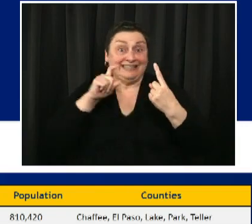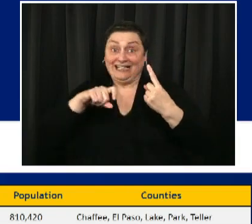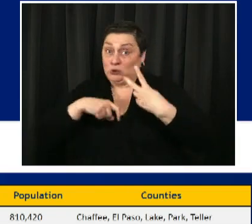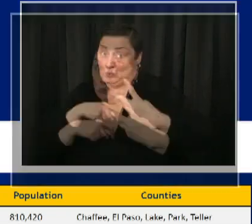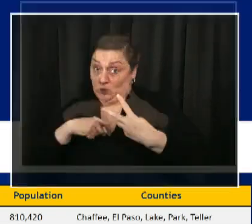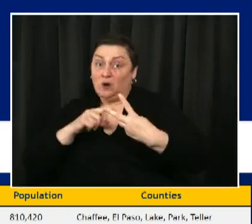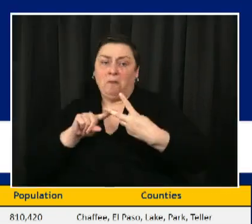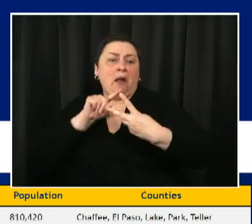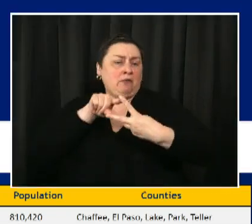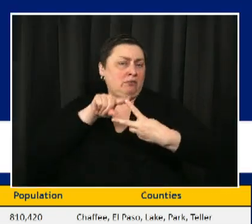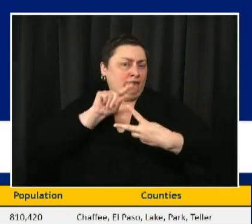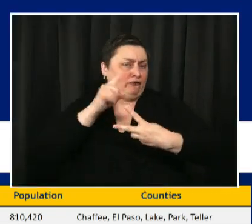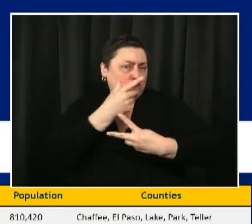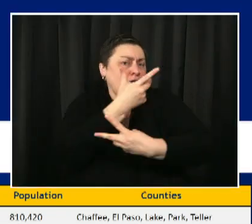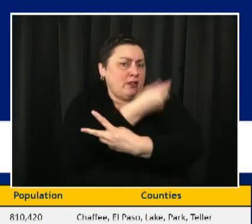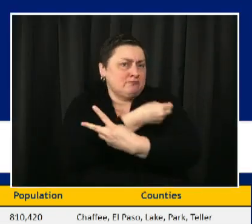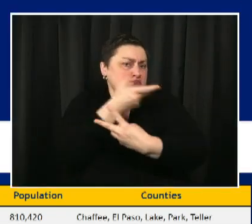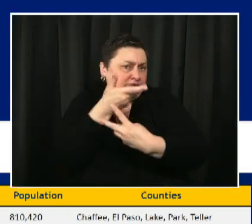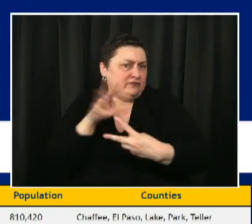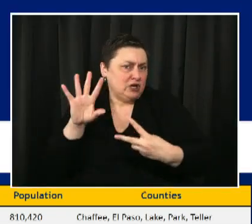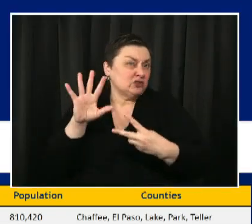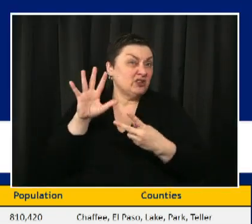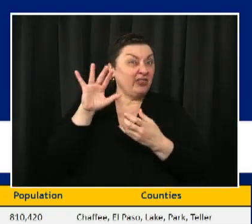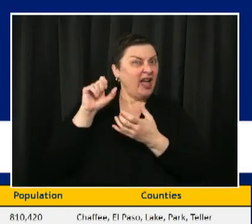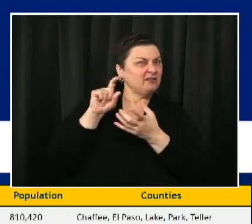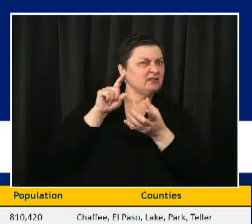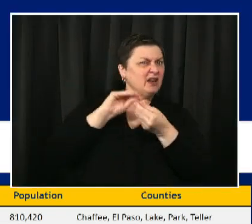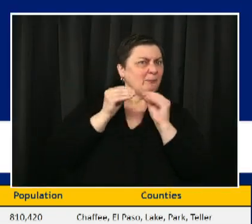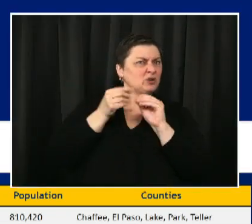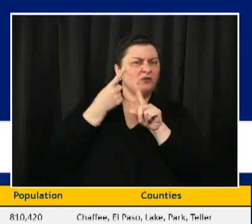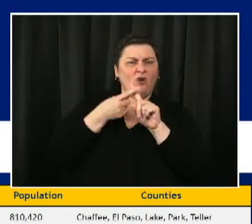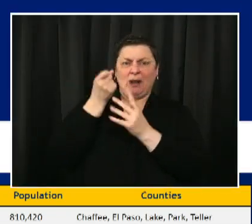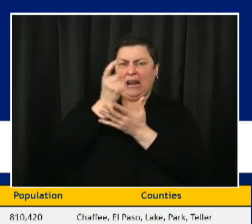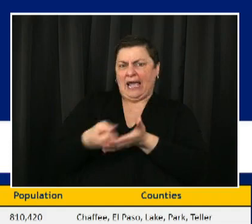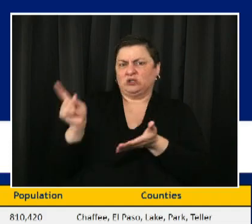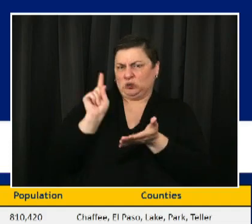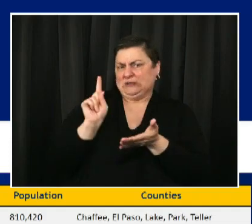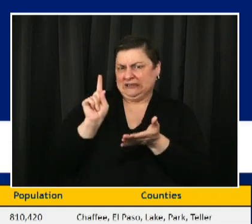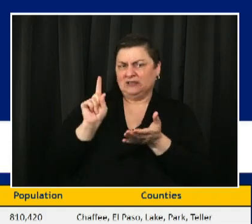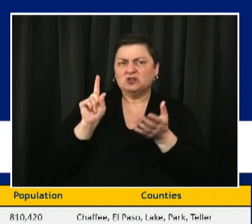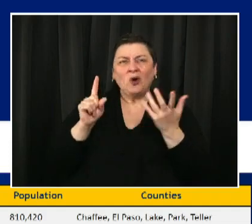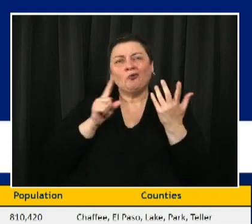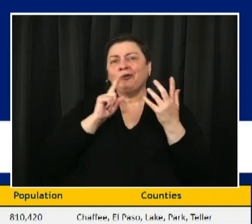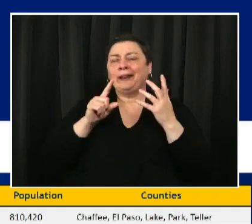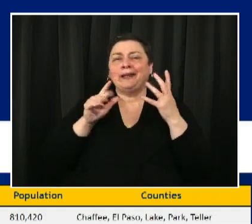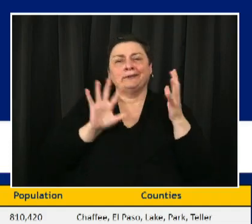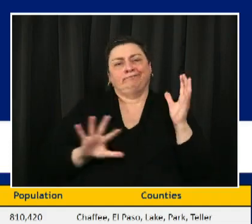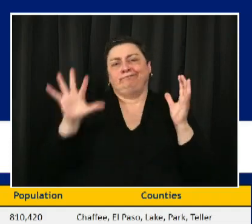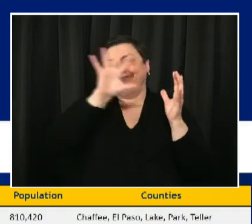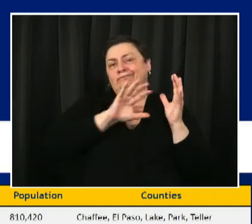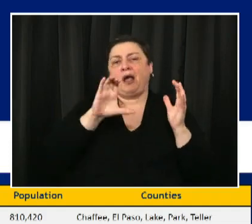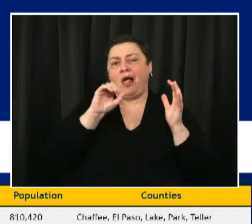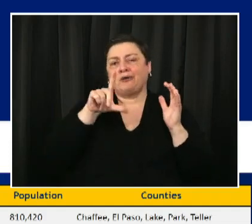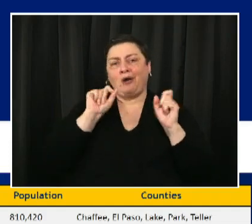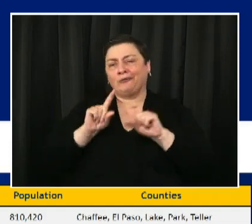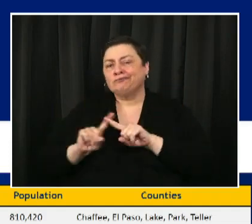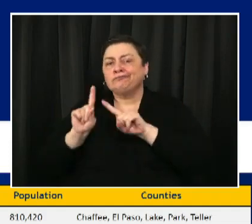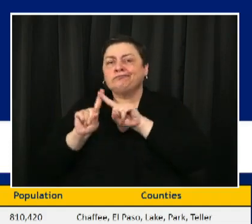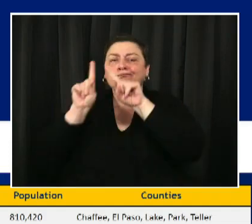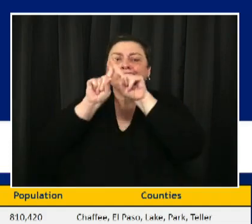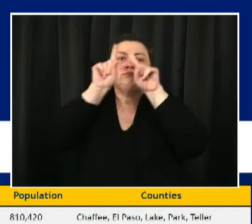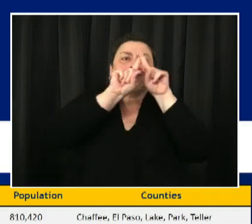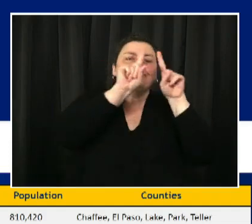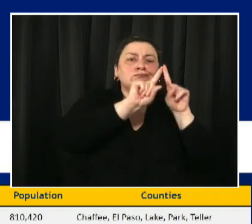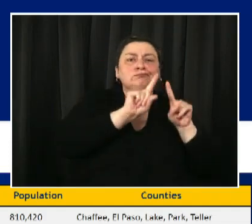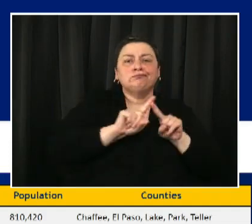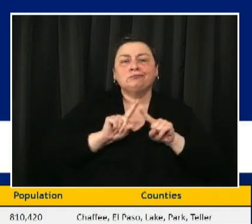of about a week ago. So our epidemic varies across the state, and at the moment,